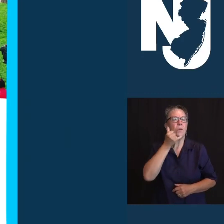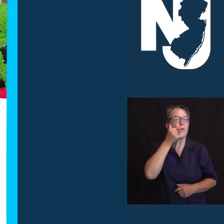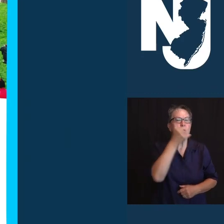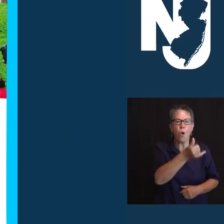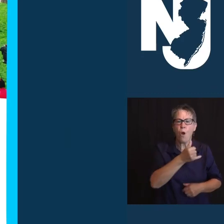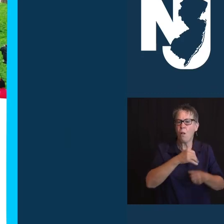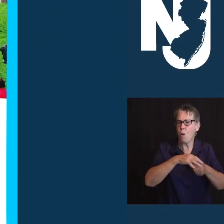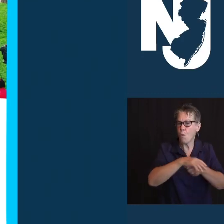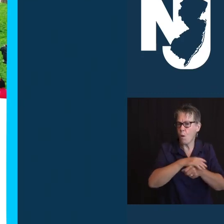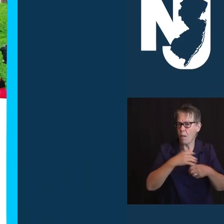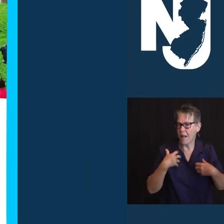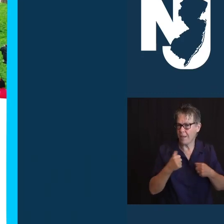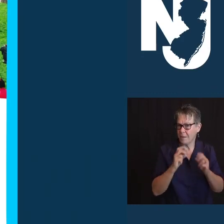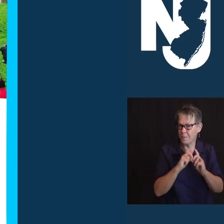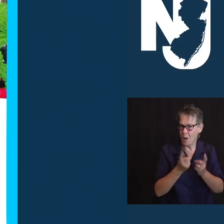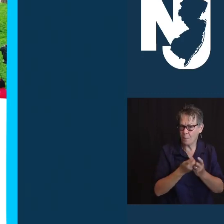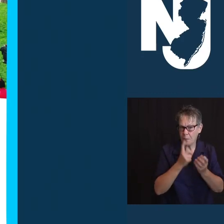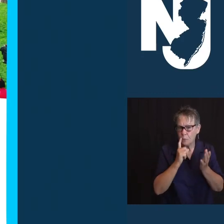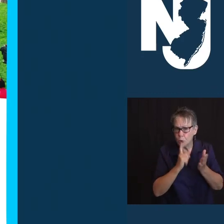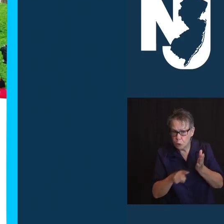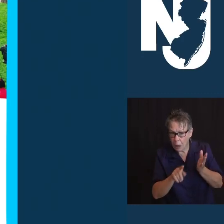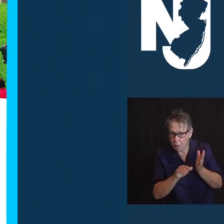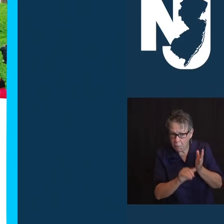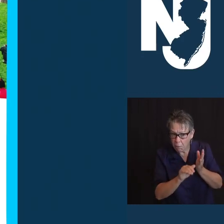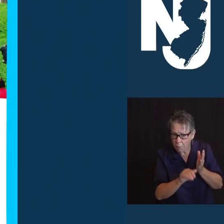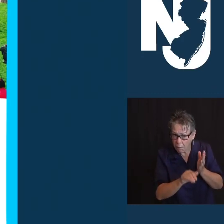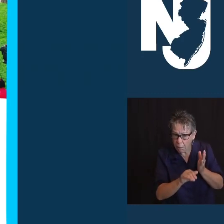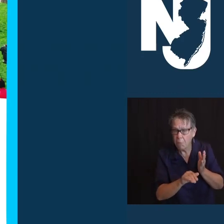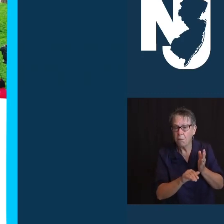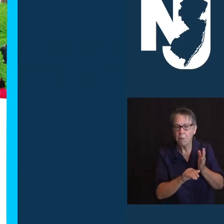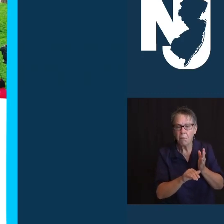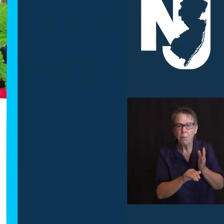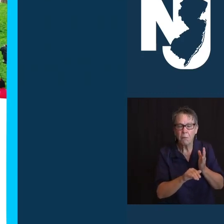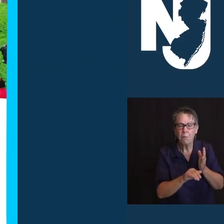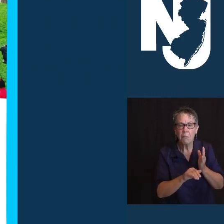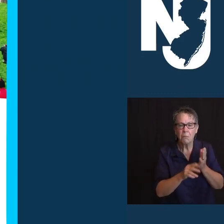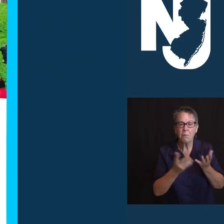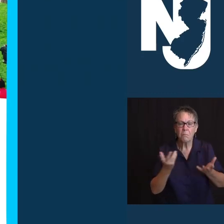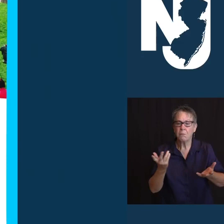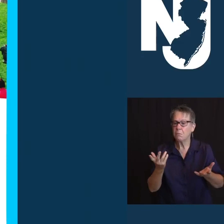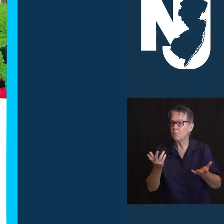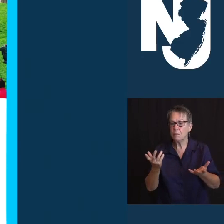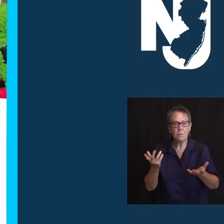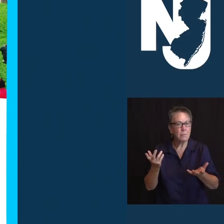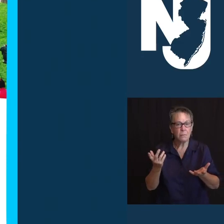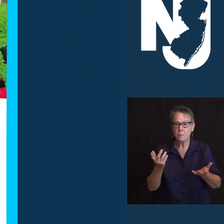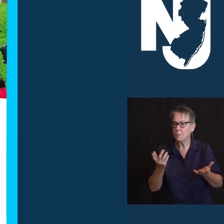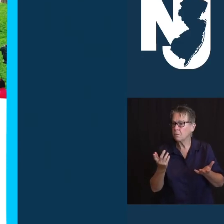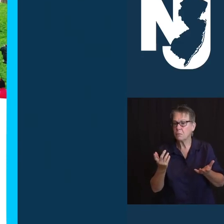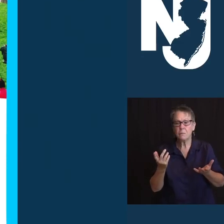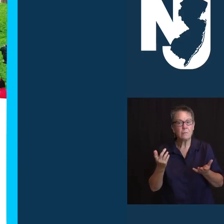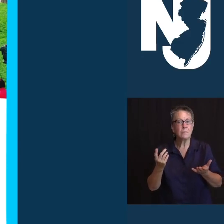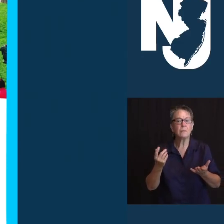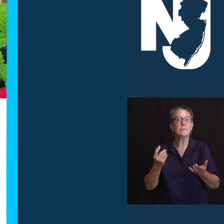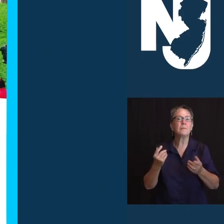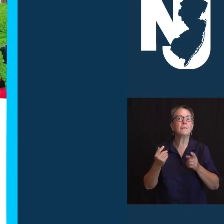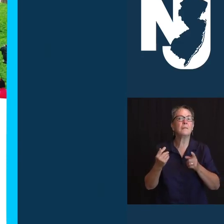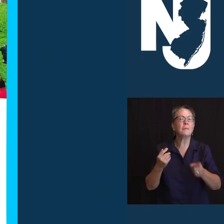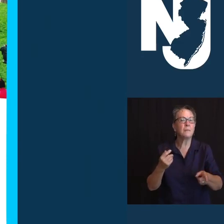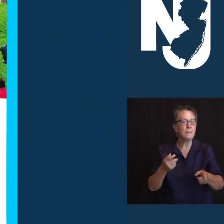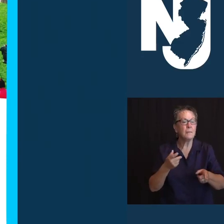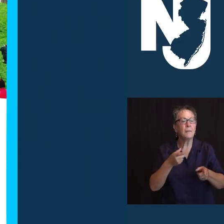should be hospitalized or seek medical care. They'll ask if you have underlying conditions. They will ask about your